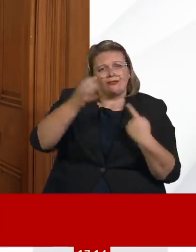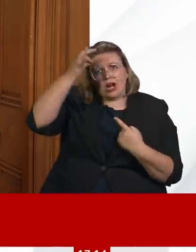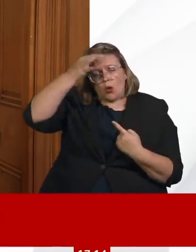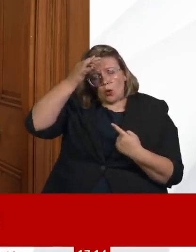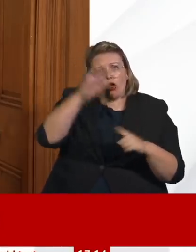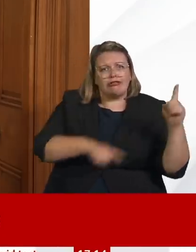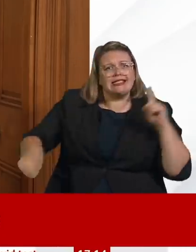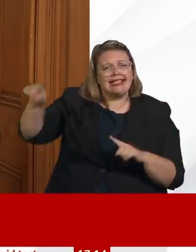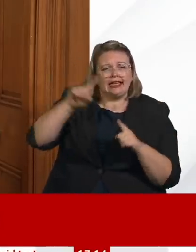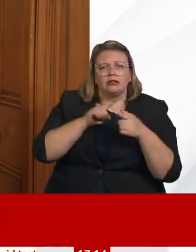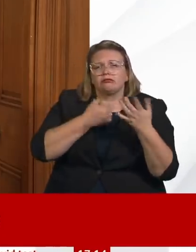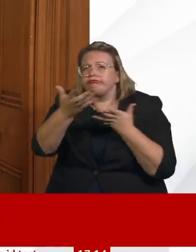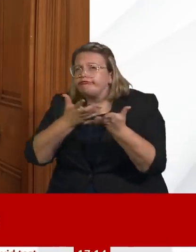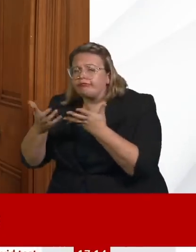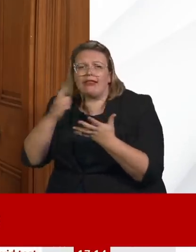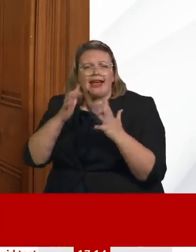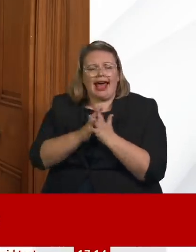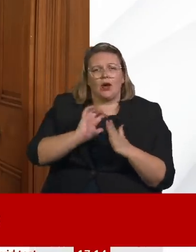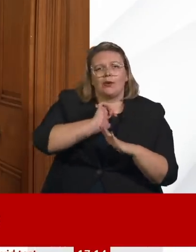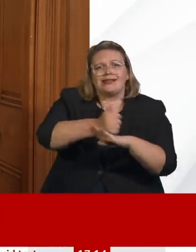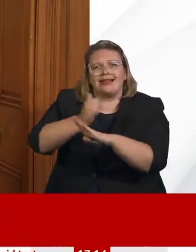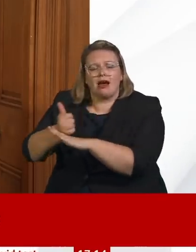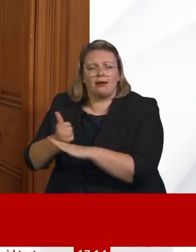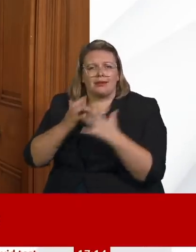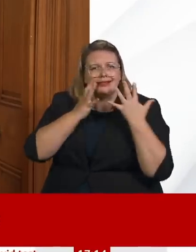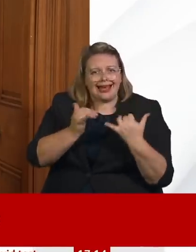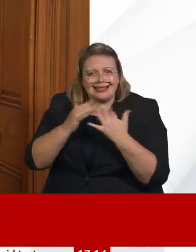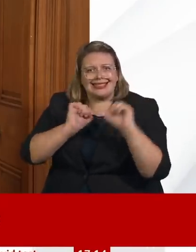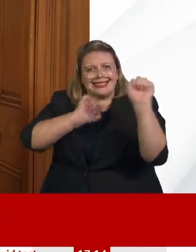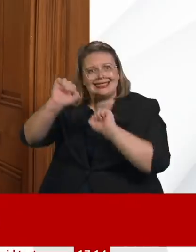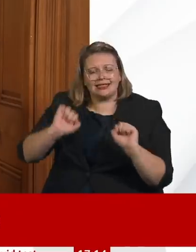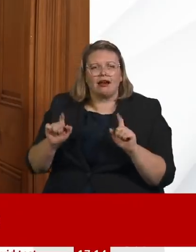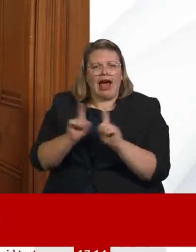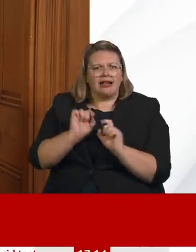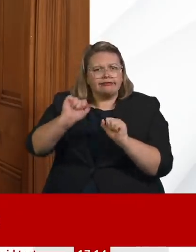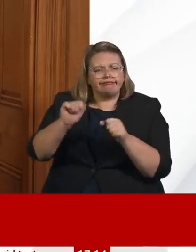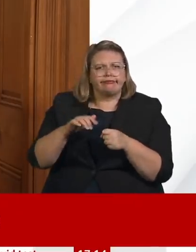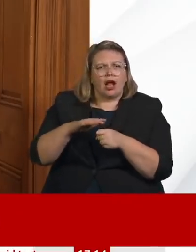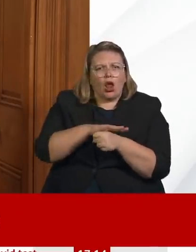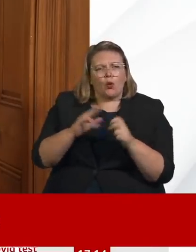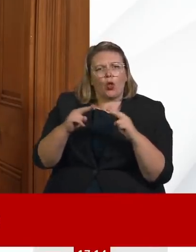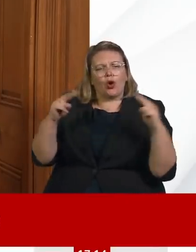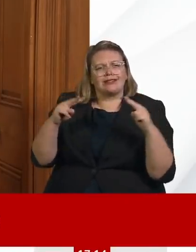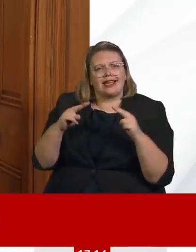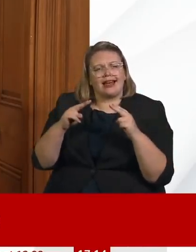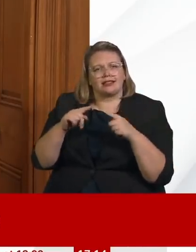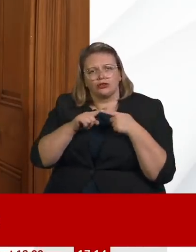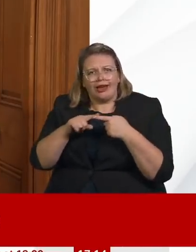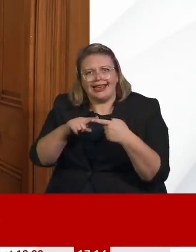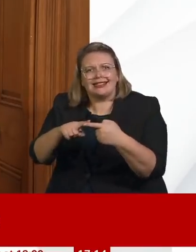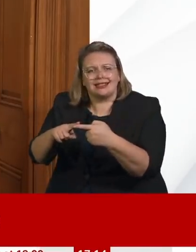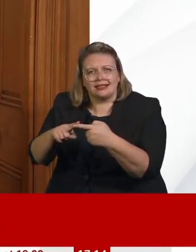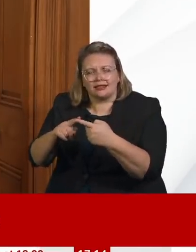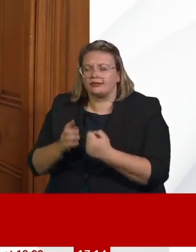allocate testing and introduce local contact tracing. Over the last 10 days, we tried to get